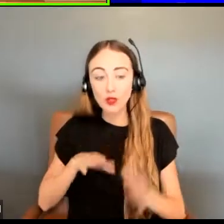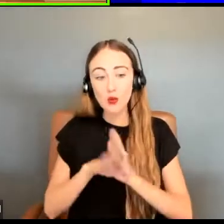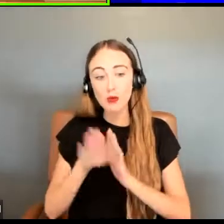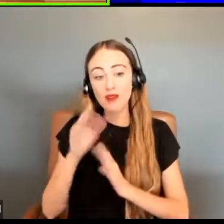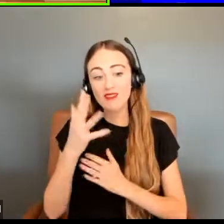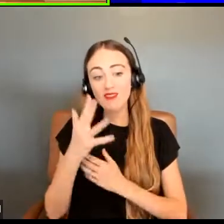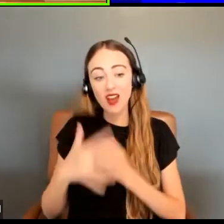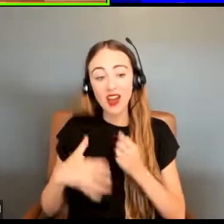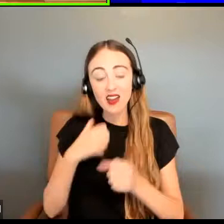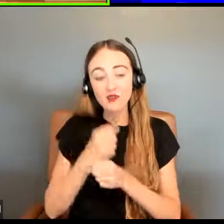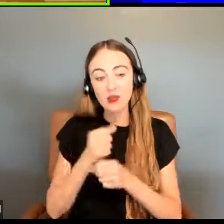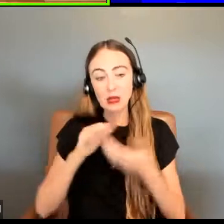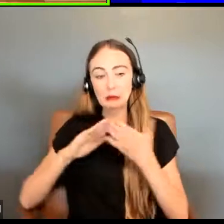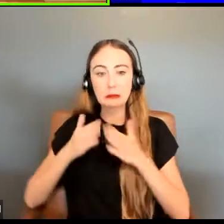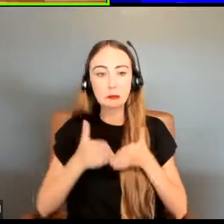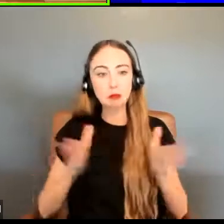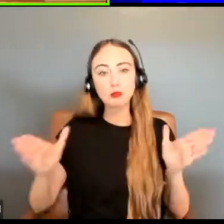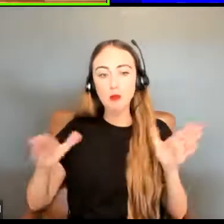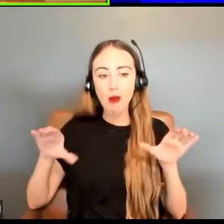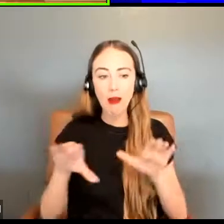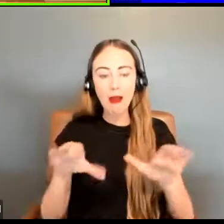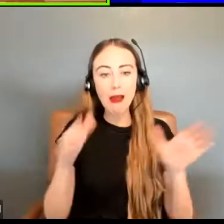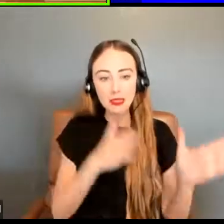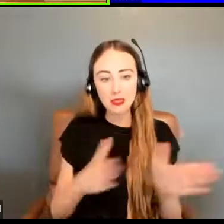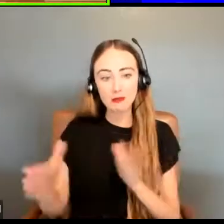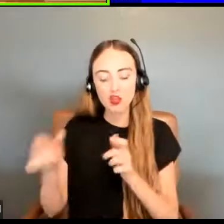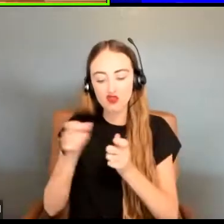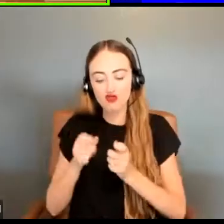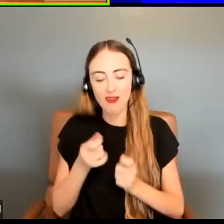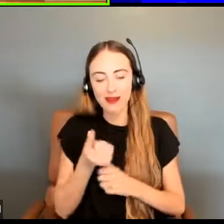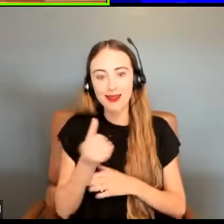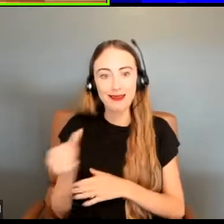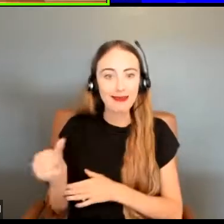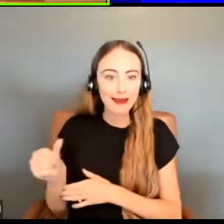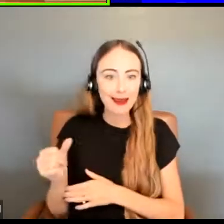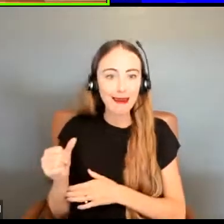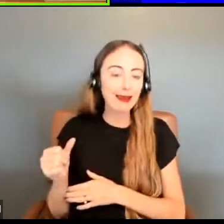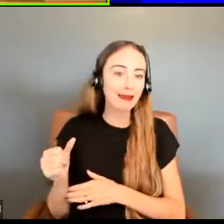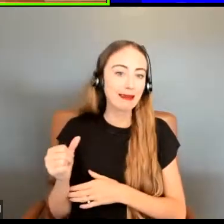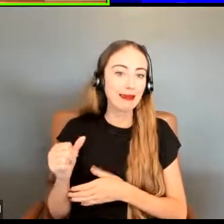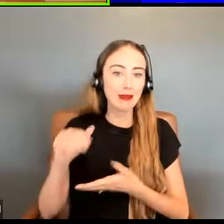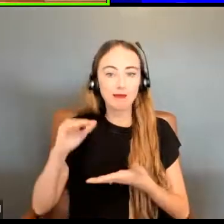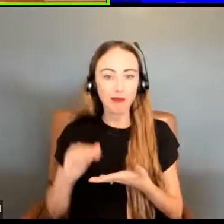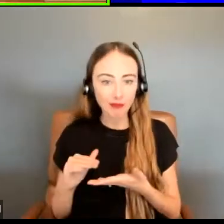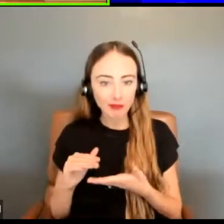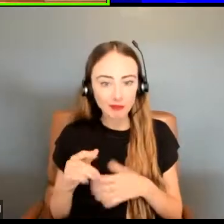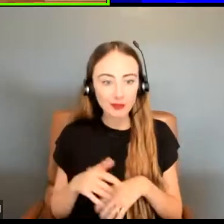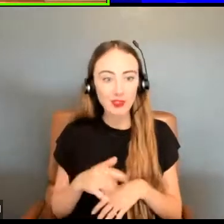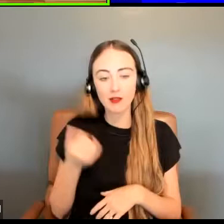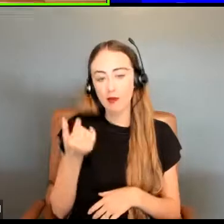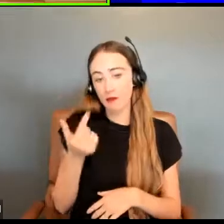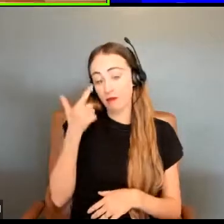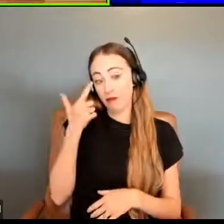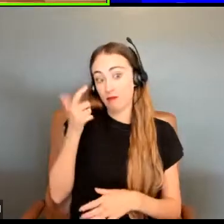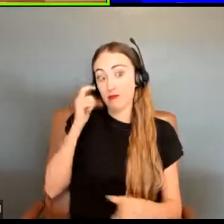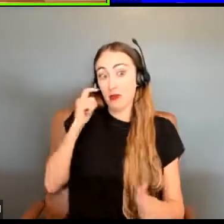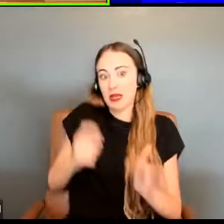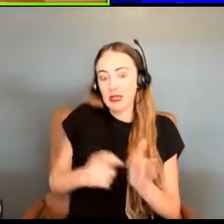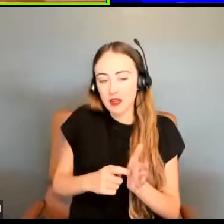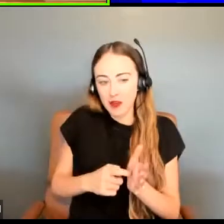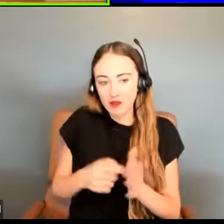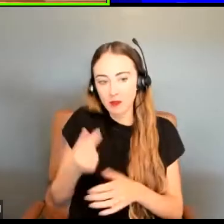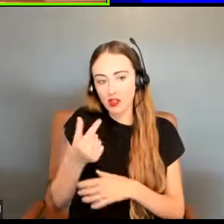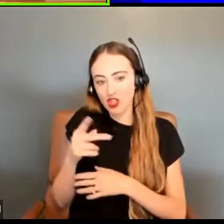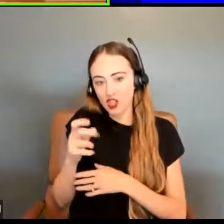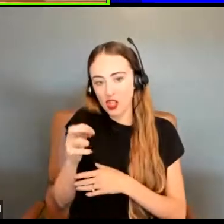citywide action plan for correcting any deficiencies identified by the gender analysis. The